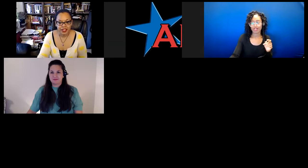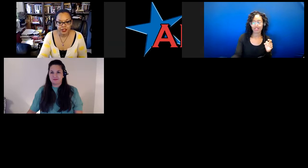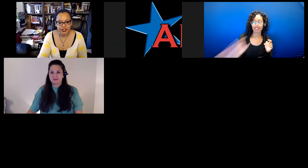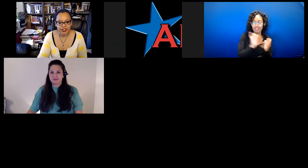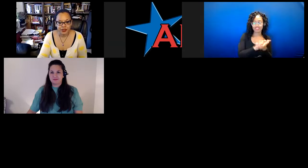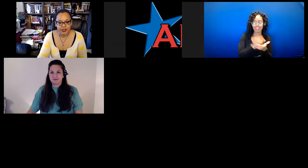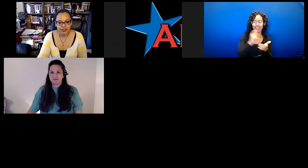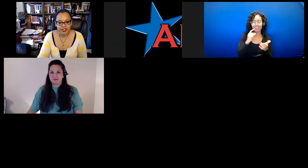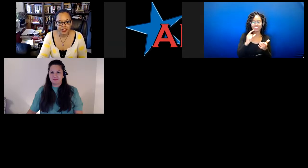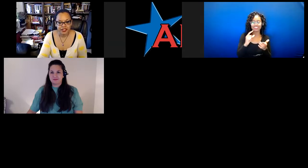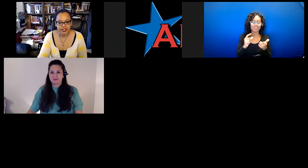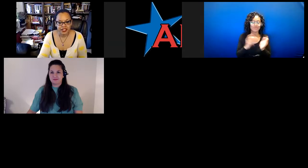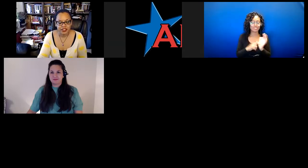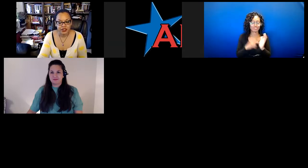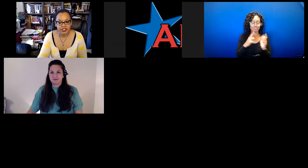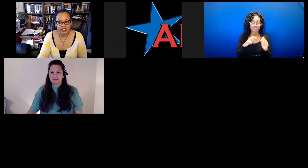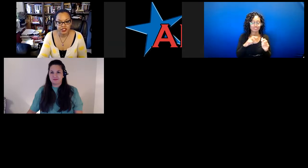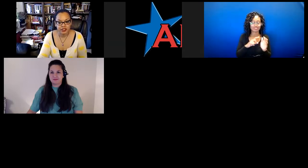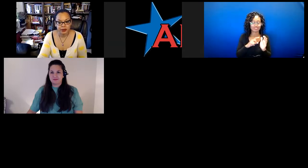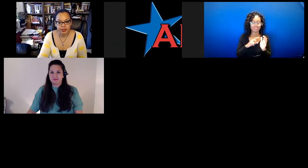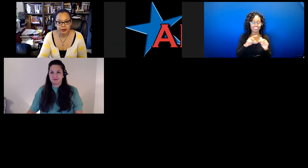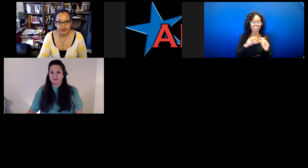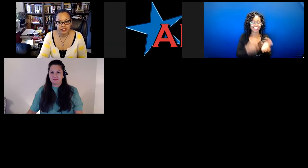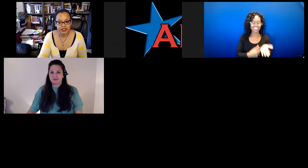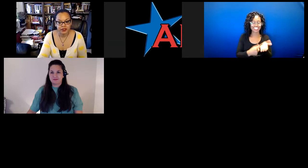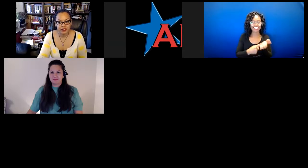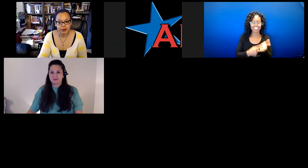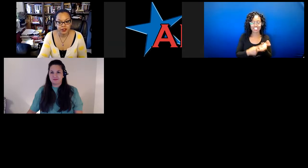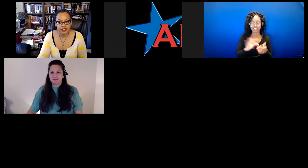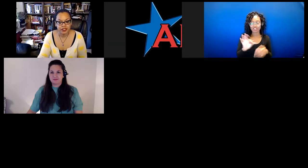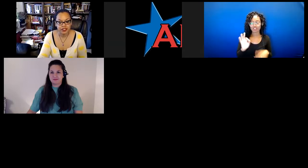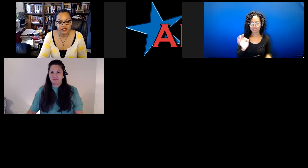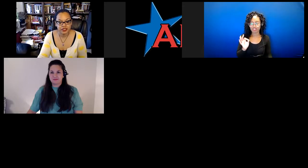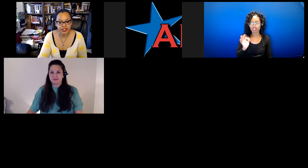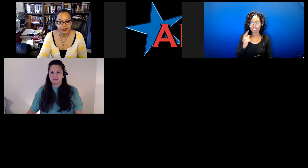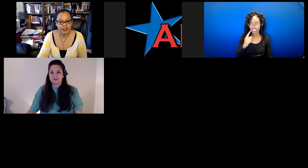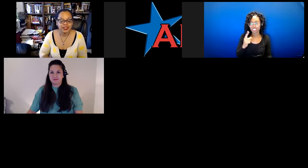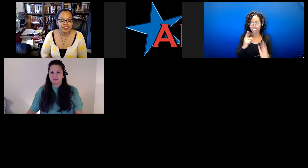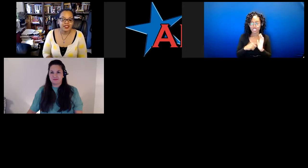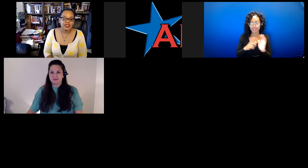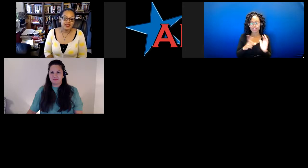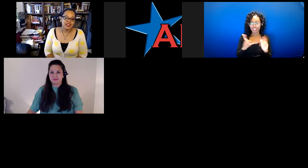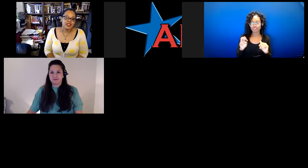I heard research well after the 90s indicating that the drug educational DARE program was not successful for partly the reasons you described.